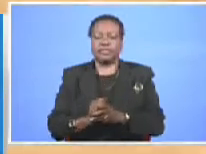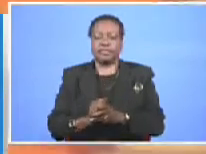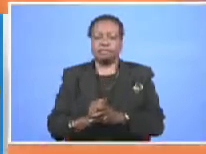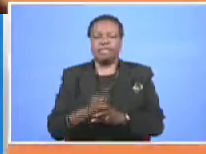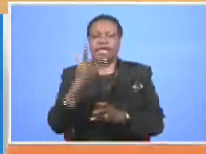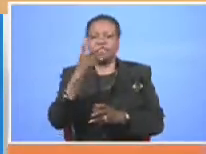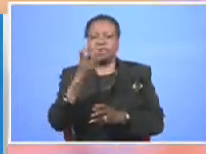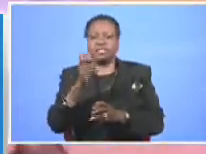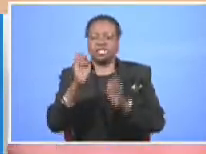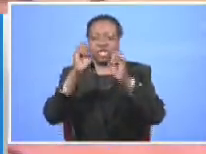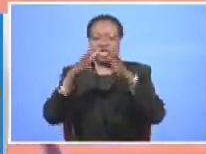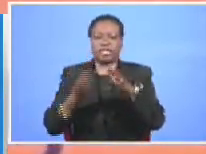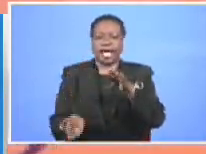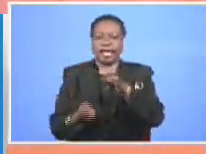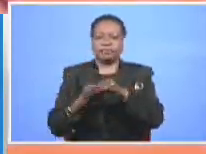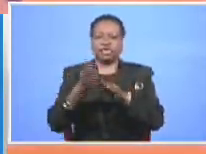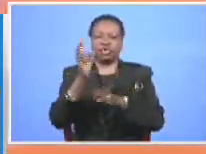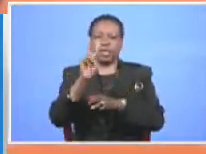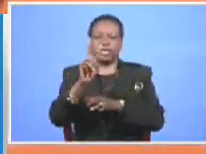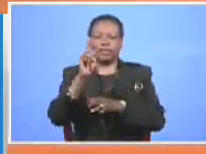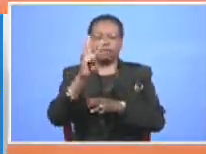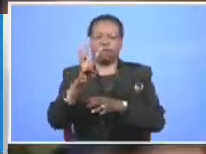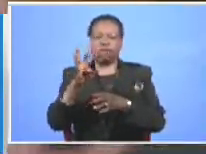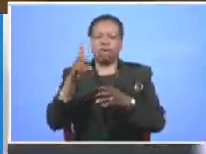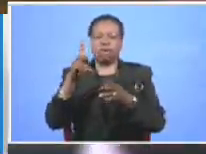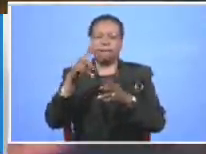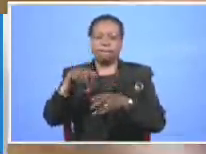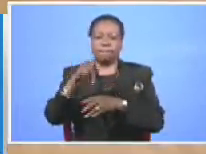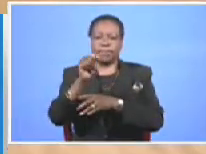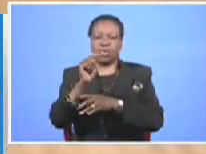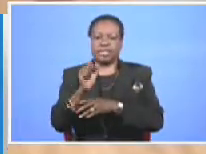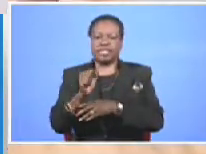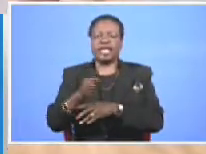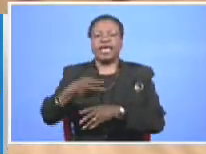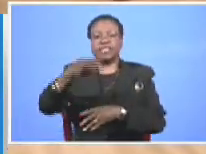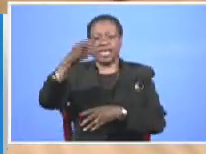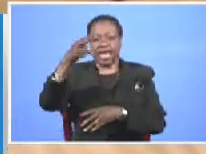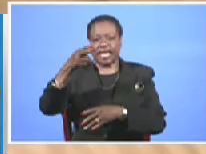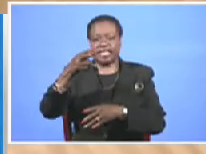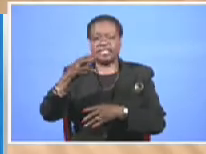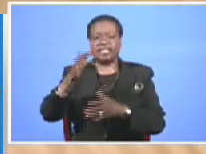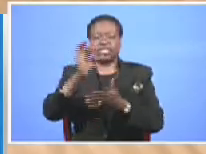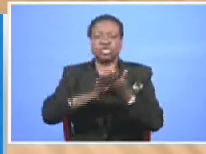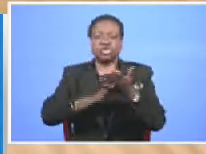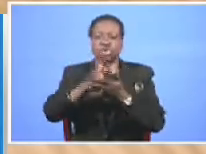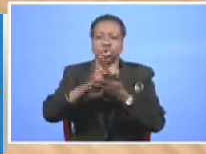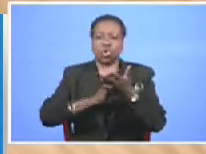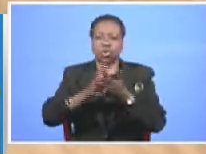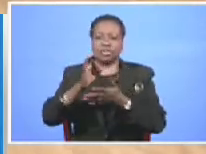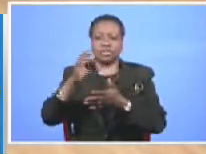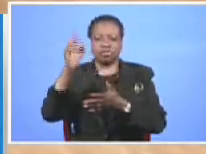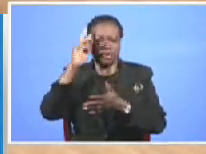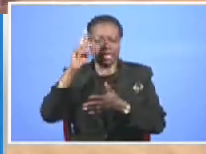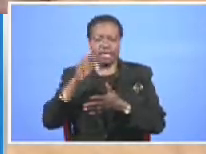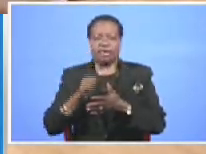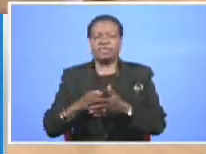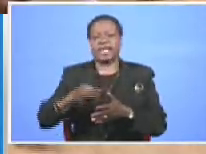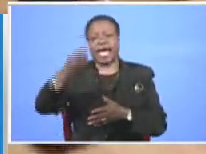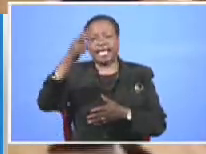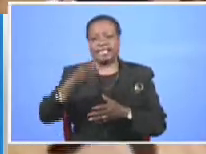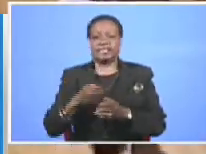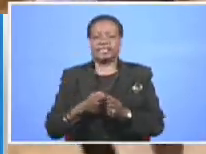which added up to 24 points. The highest scoring quarter by a Suns rookie and sixth highest by any Sun in franchise